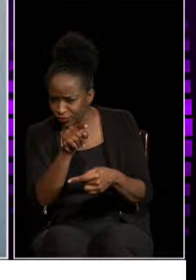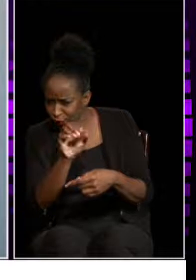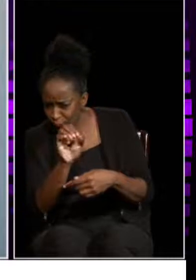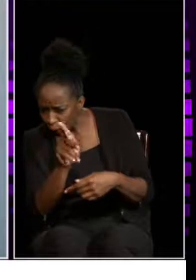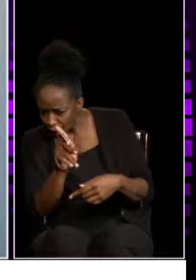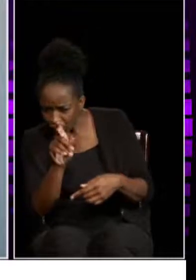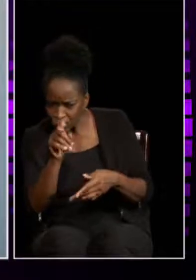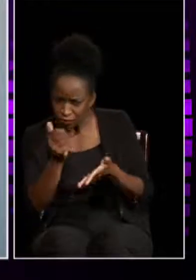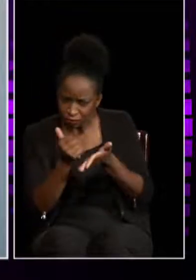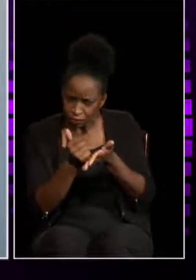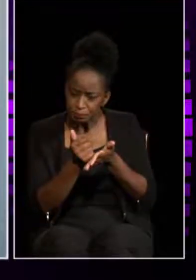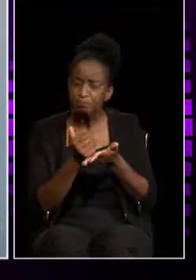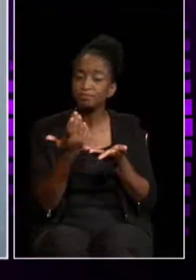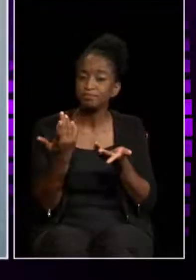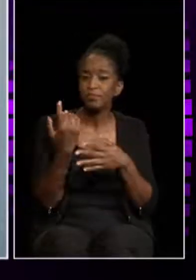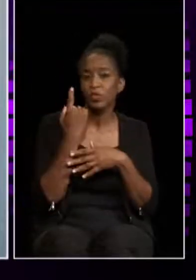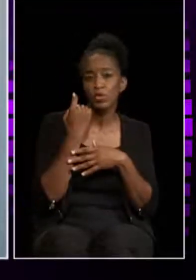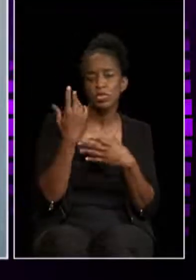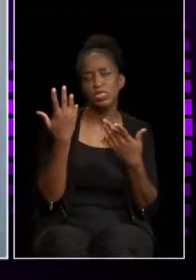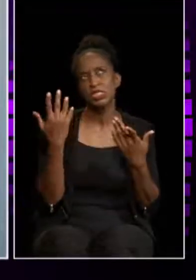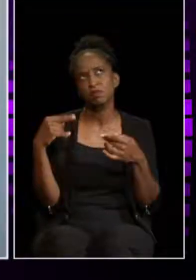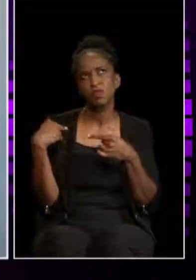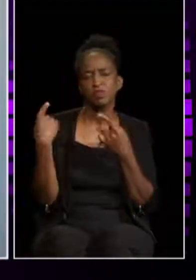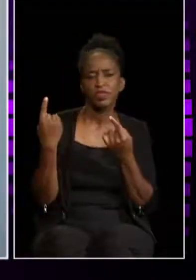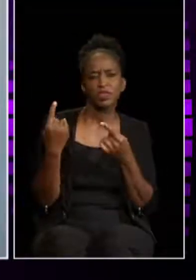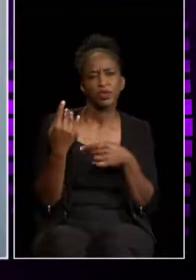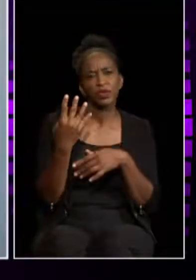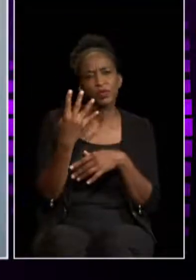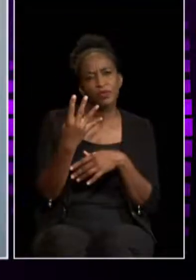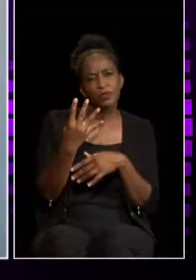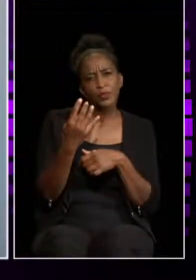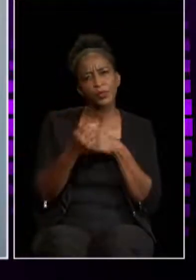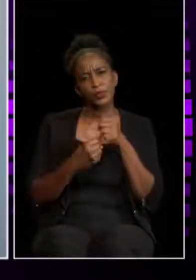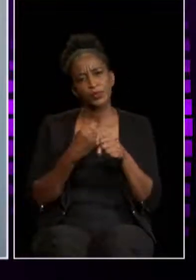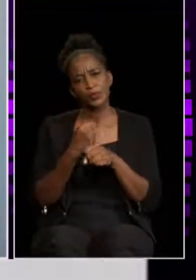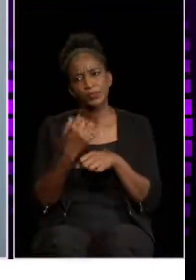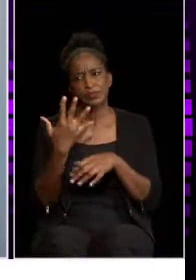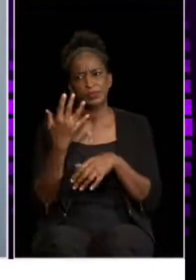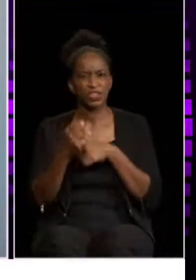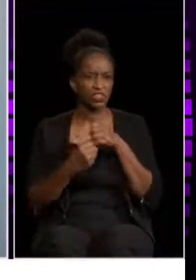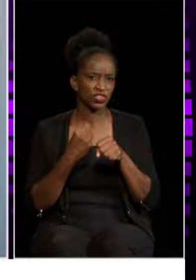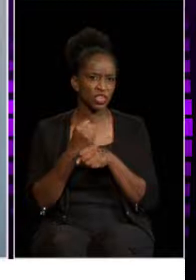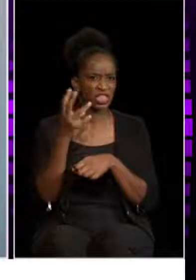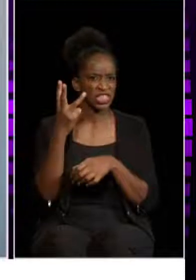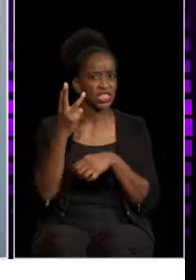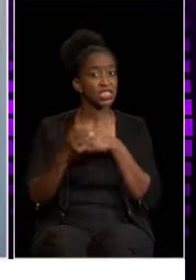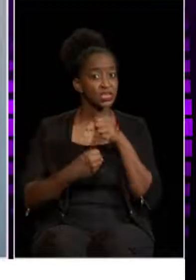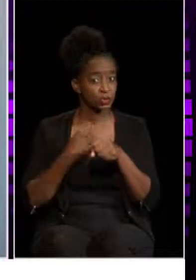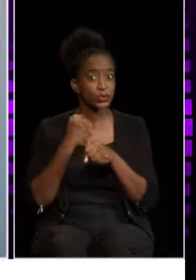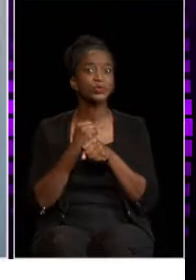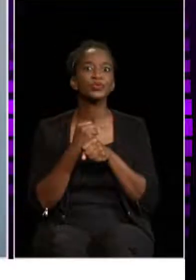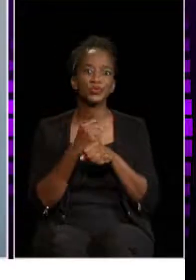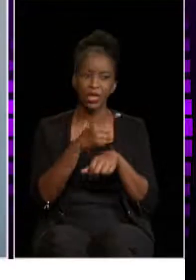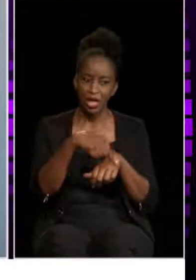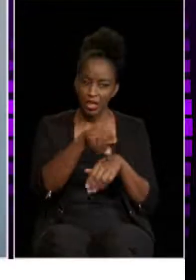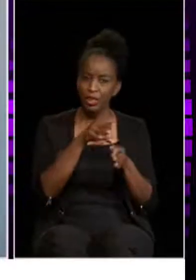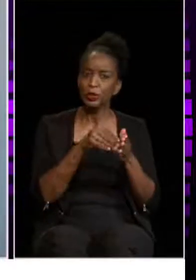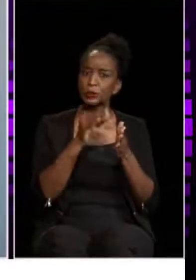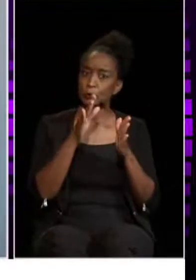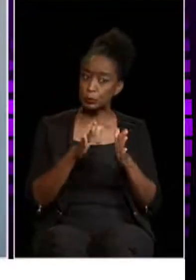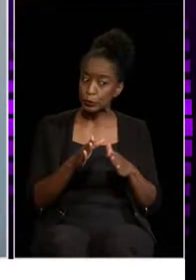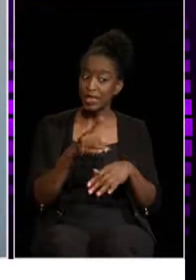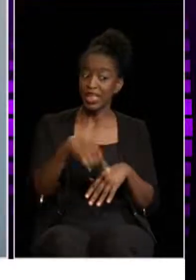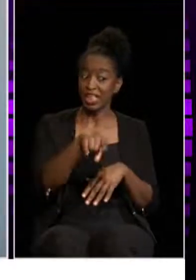say, maybe even 6 years, I can honestly say that students have been more forthcoming, and they are seeking you out and saying, ma'am, I am